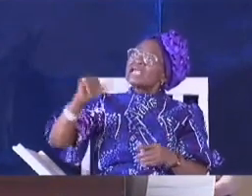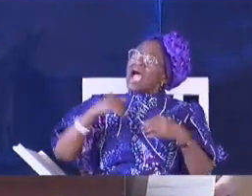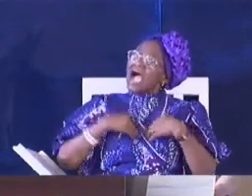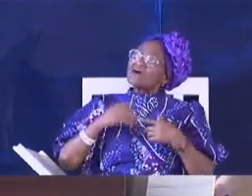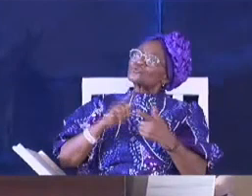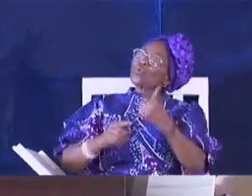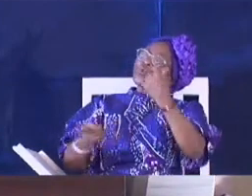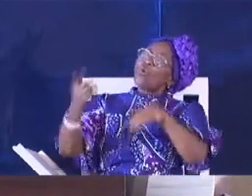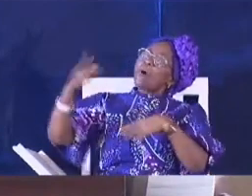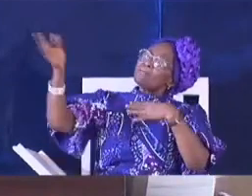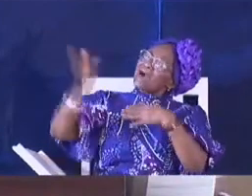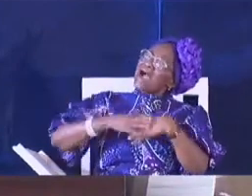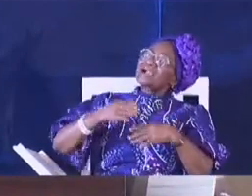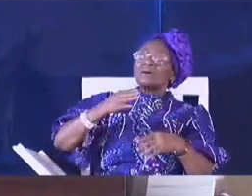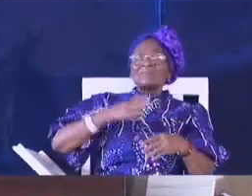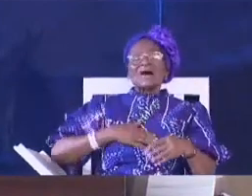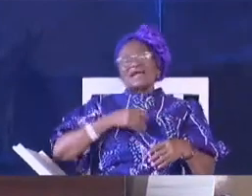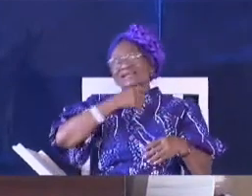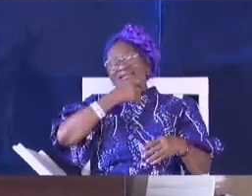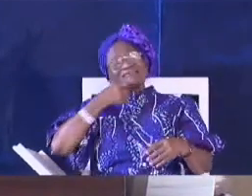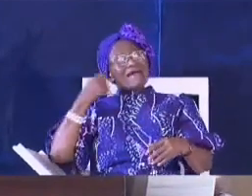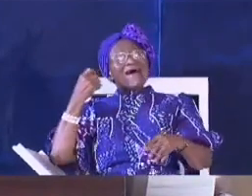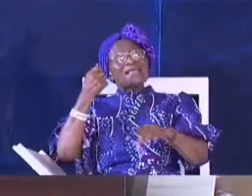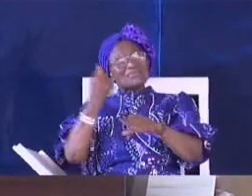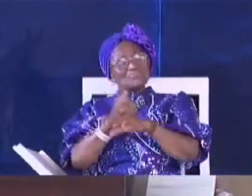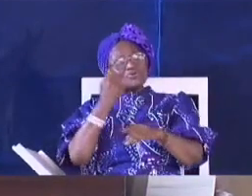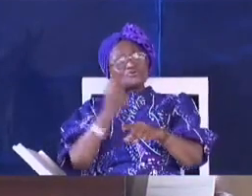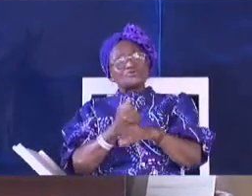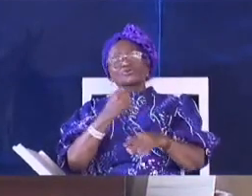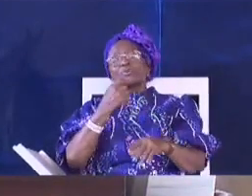My dry bones must come again.